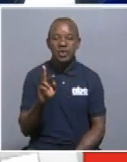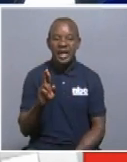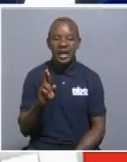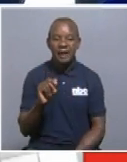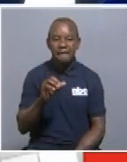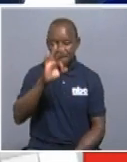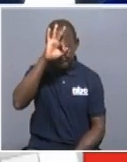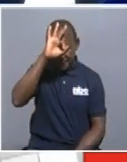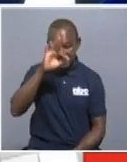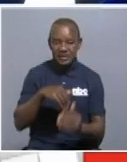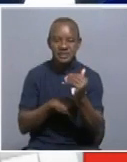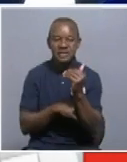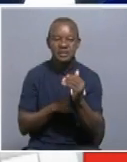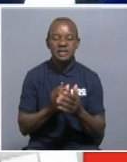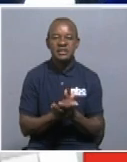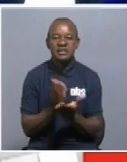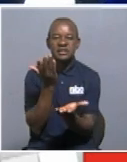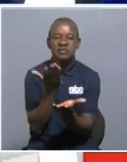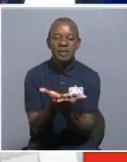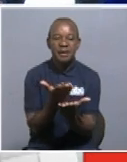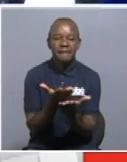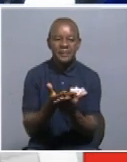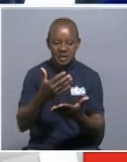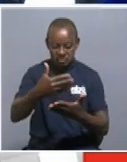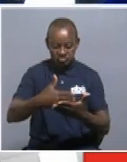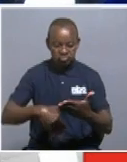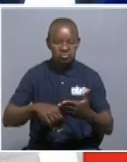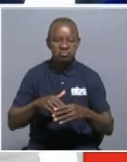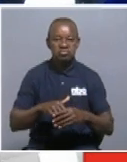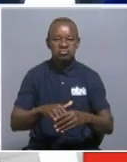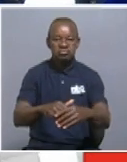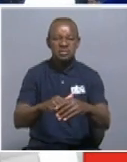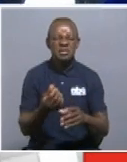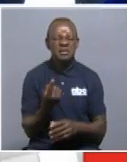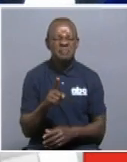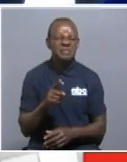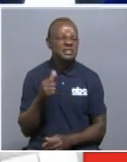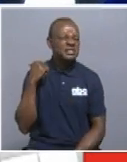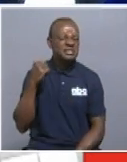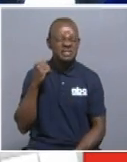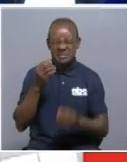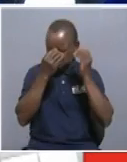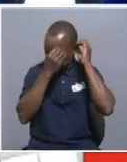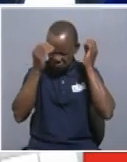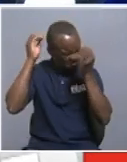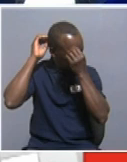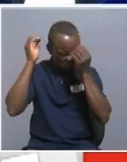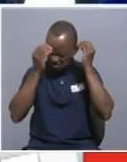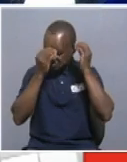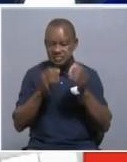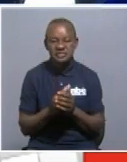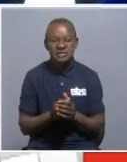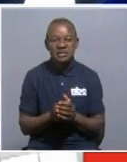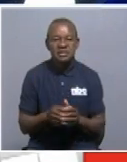permits. Is there perhaps a breakdown in the chain of communication with all the stakeholders that are involved to ensure that the whole